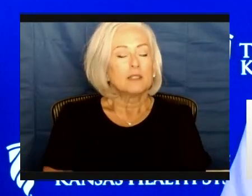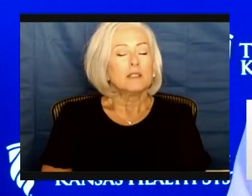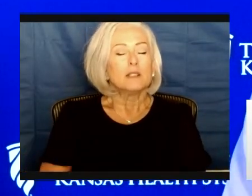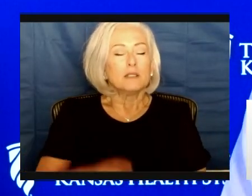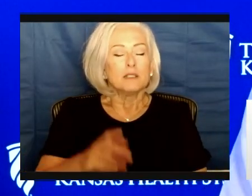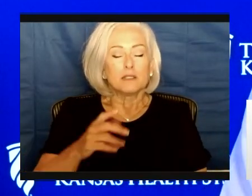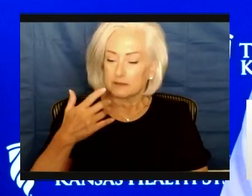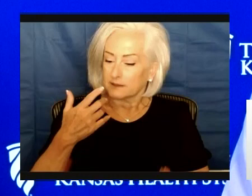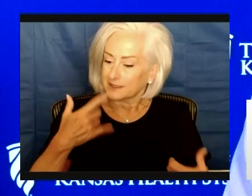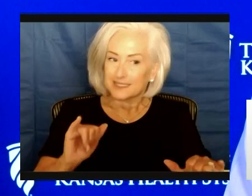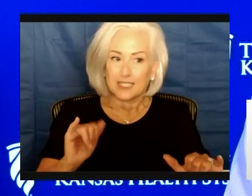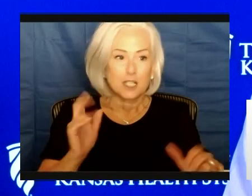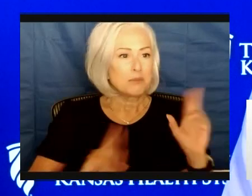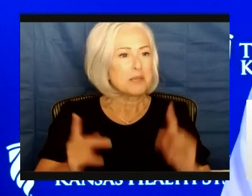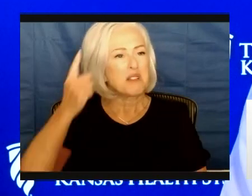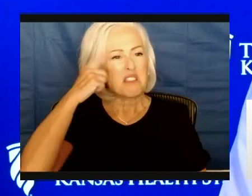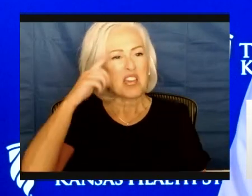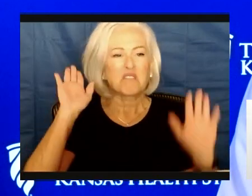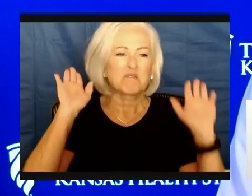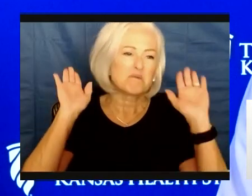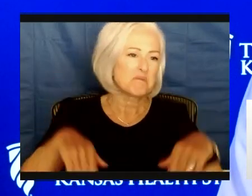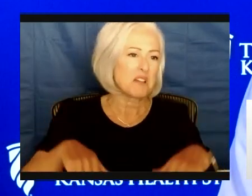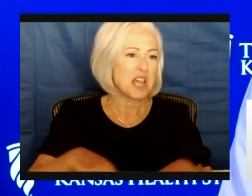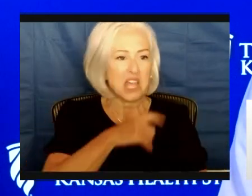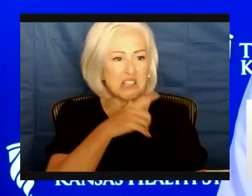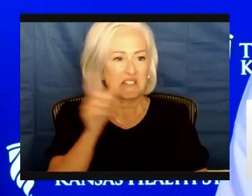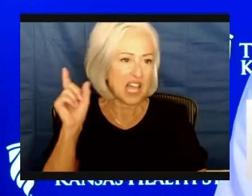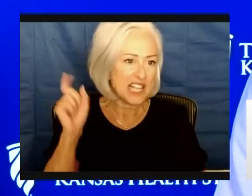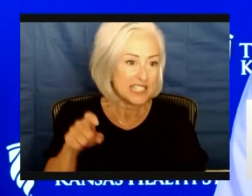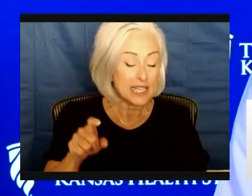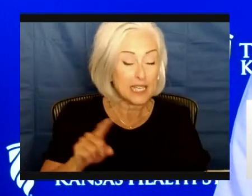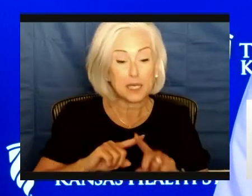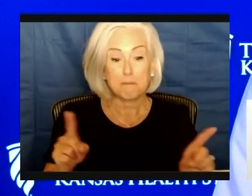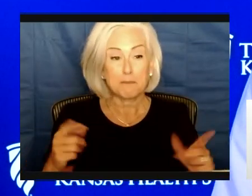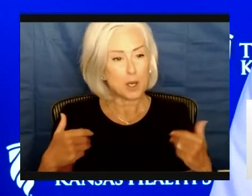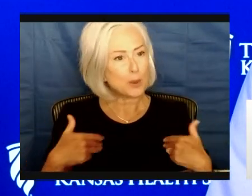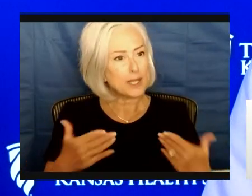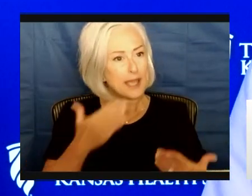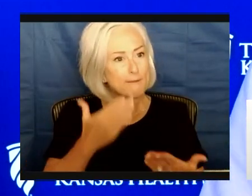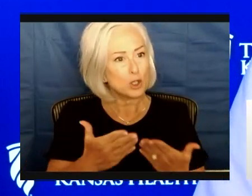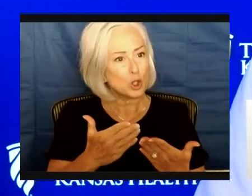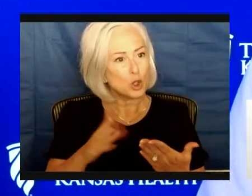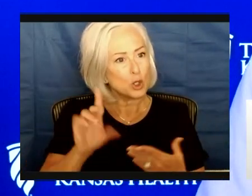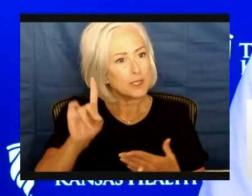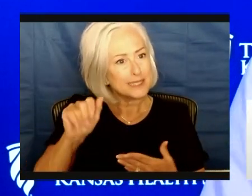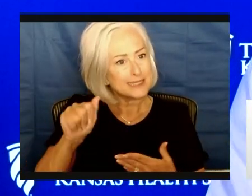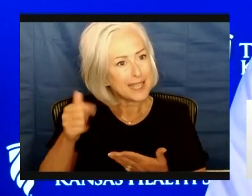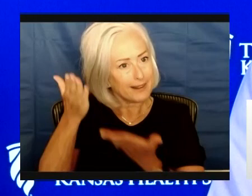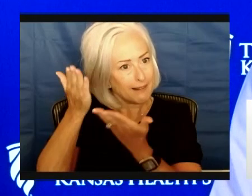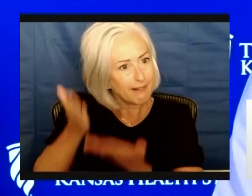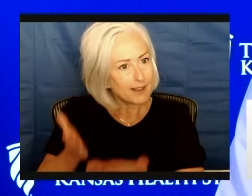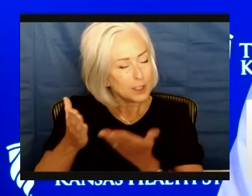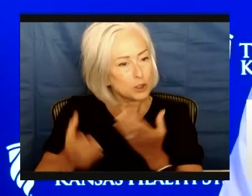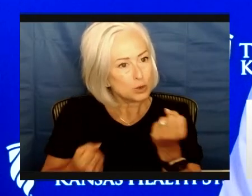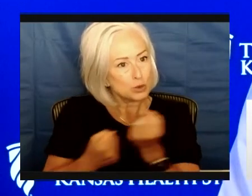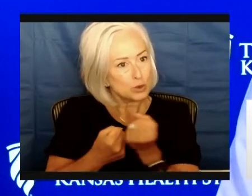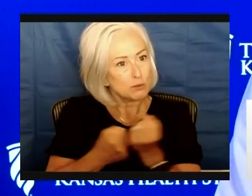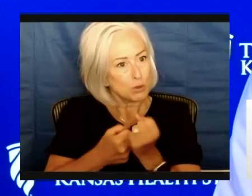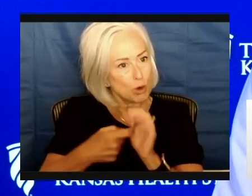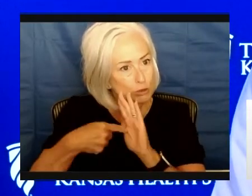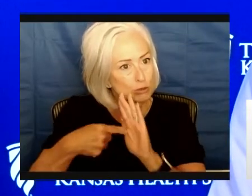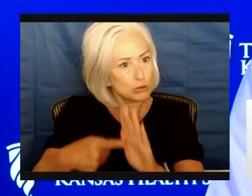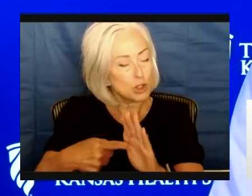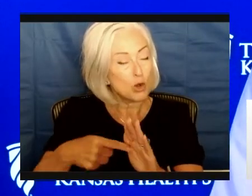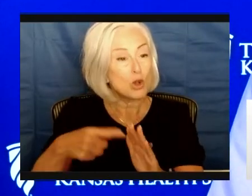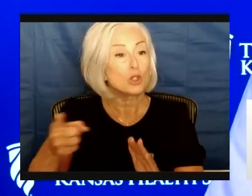not needed. Obviously, I know that we have good data to support the fact that if you are in that older category. So right now they have 50